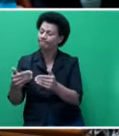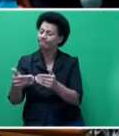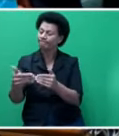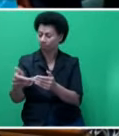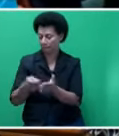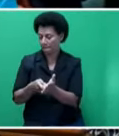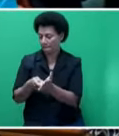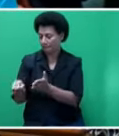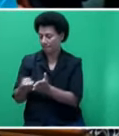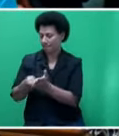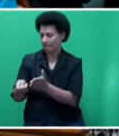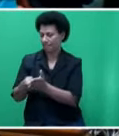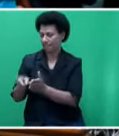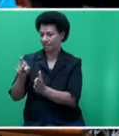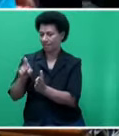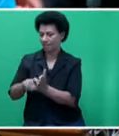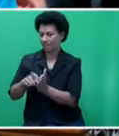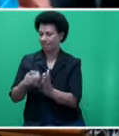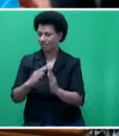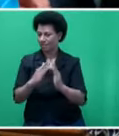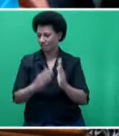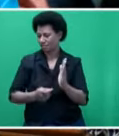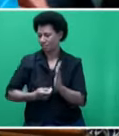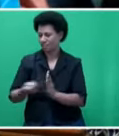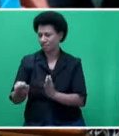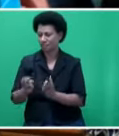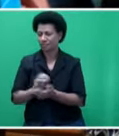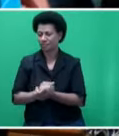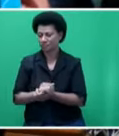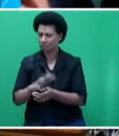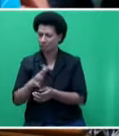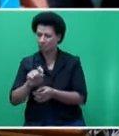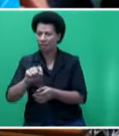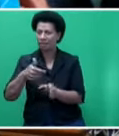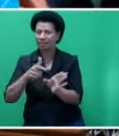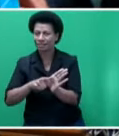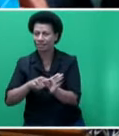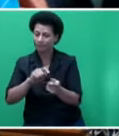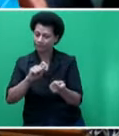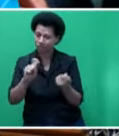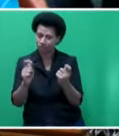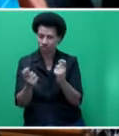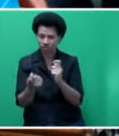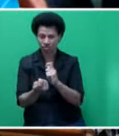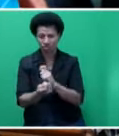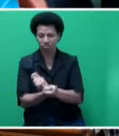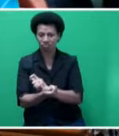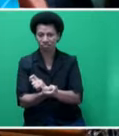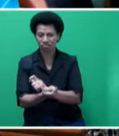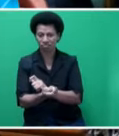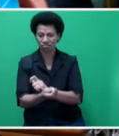time. We may see the situation change mid next year or by the end of next year.